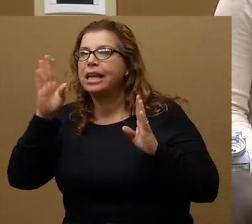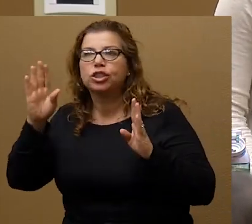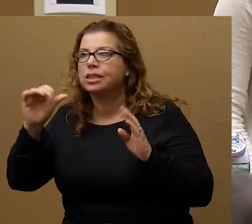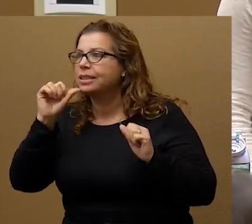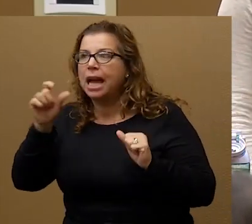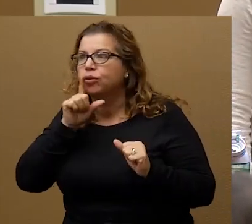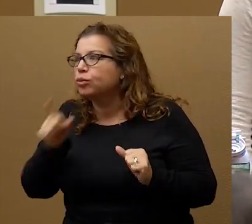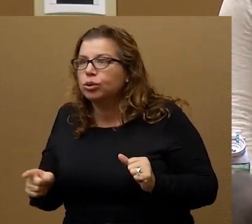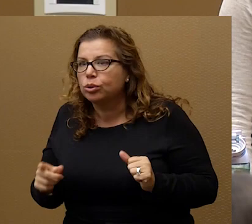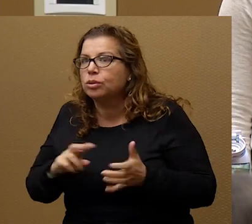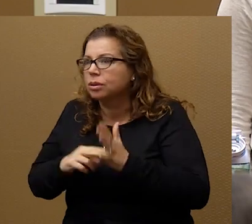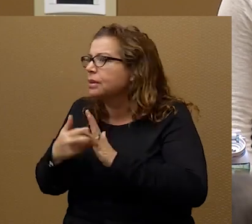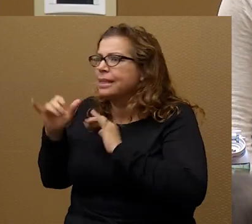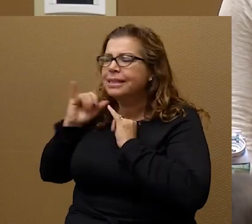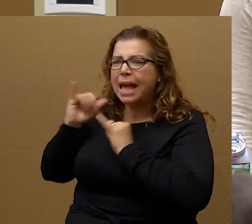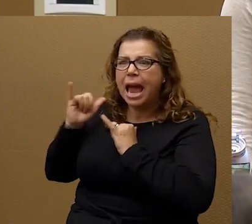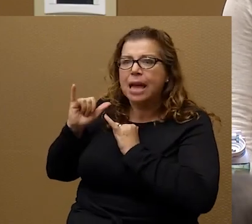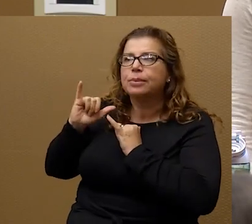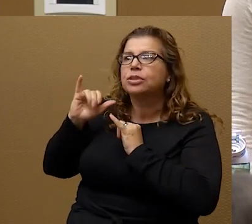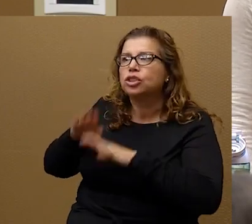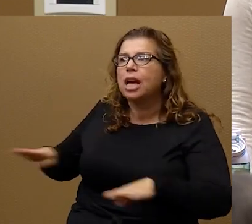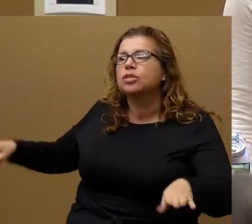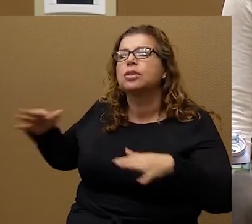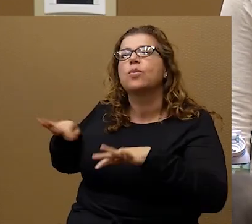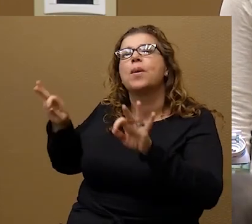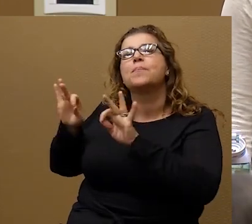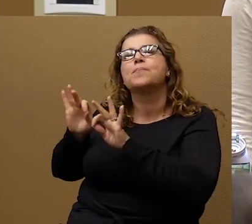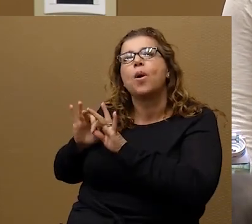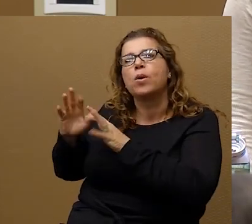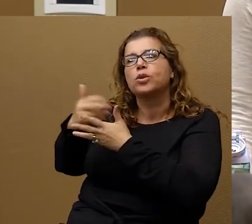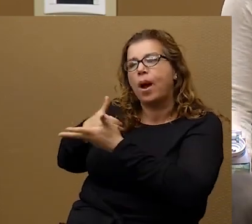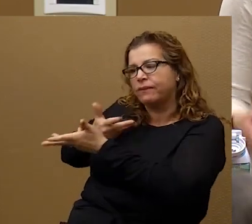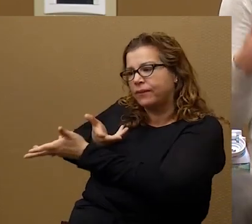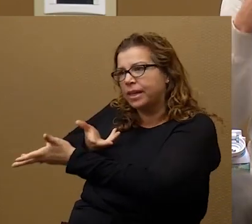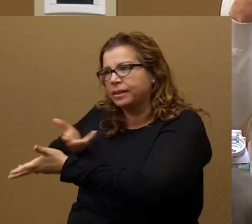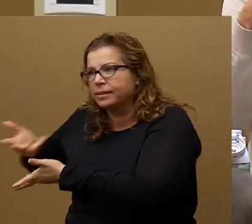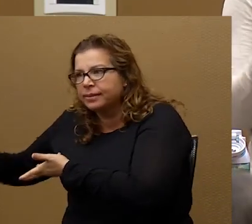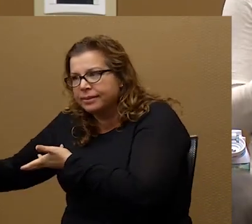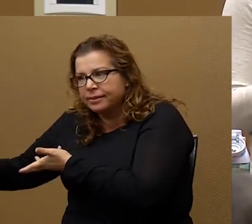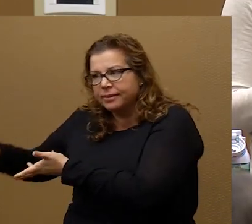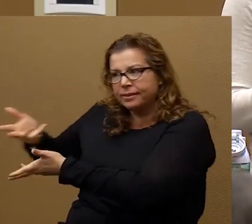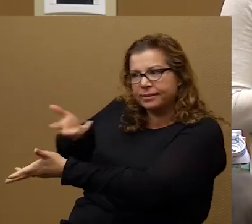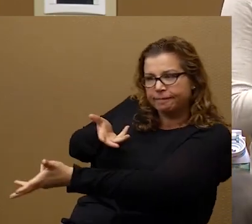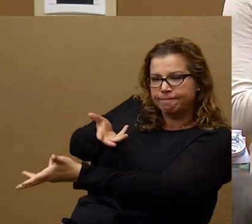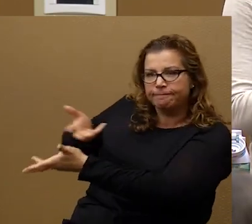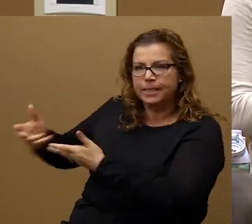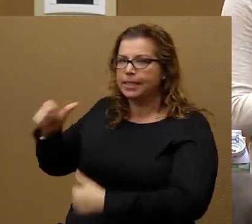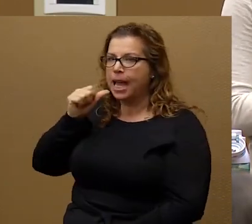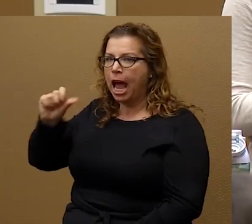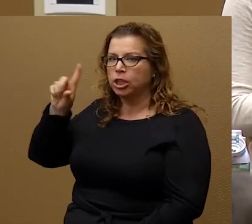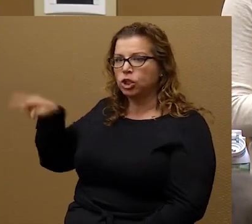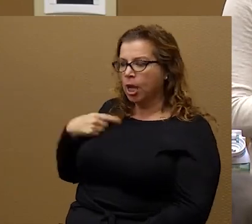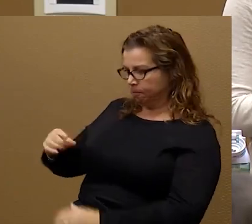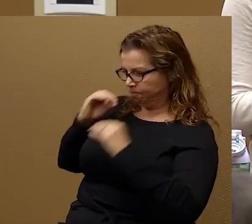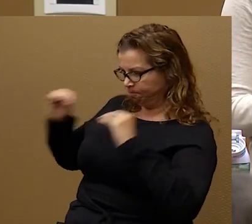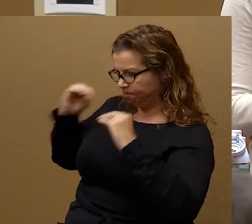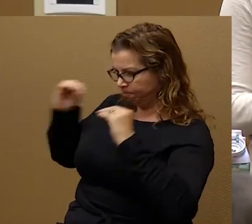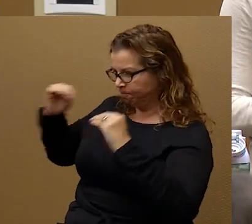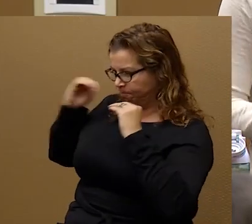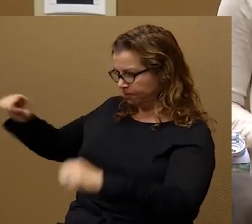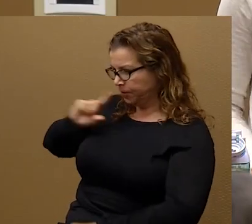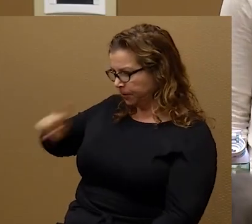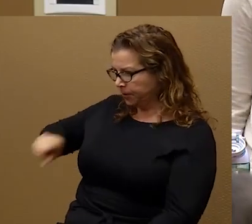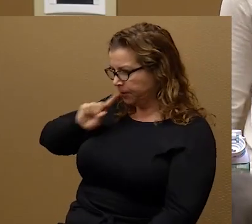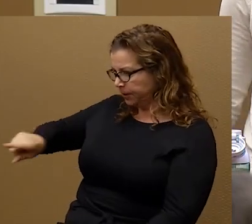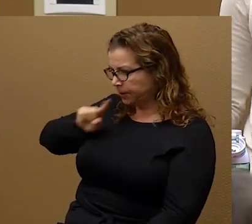them, they're more apt to listen. So just be aware of how much you're giving direct instruction, and think